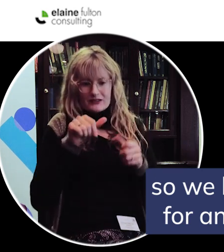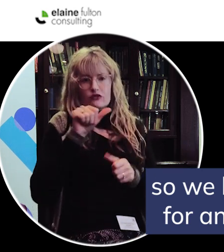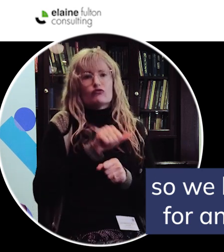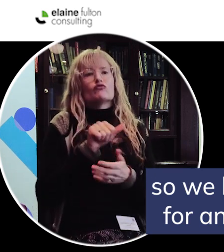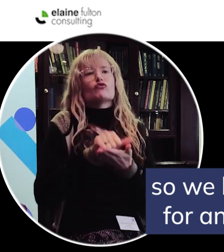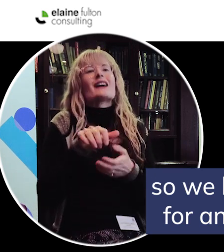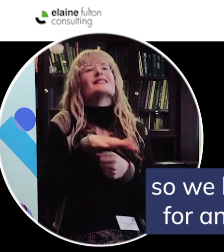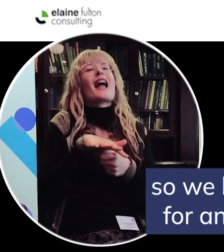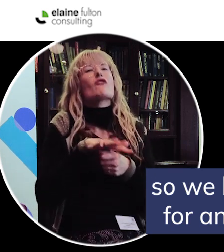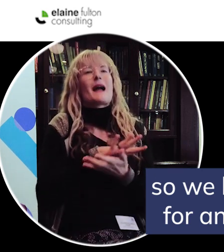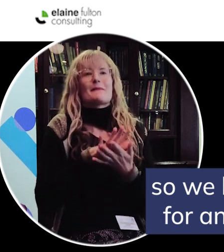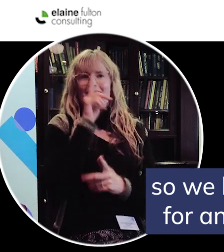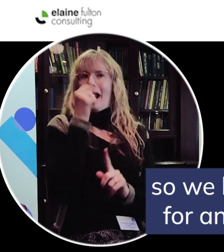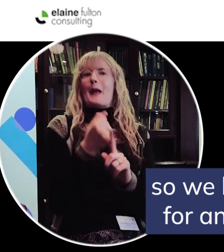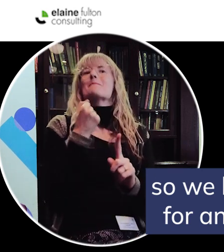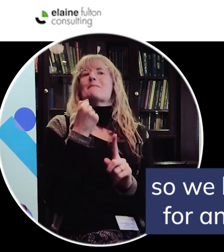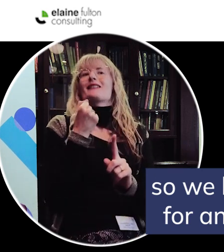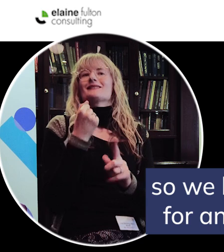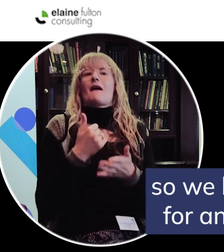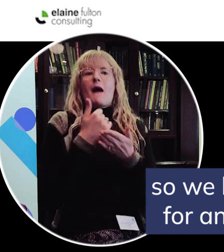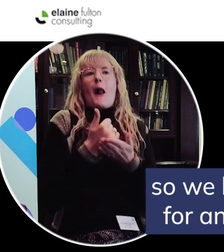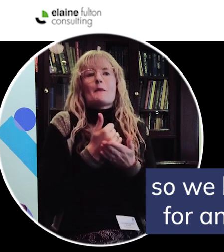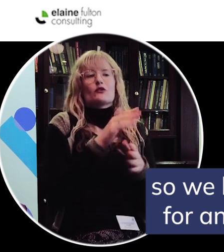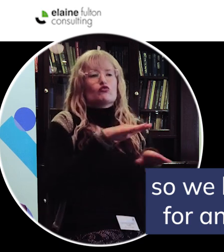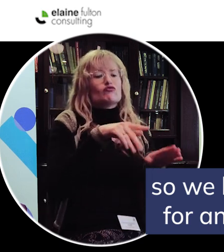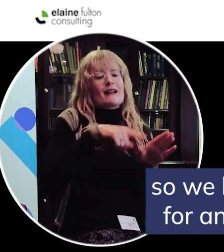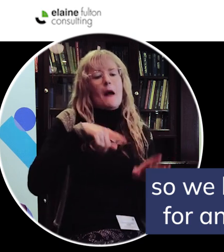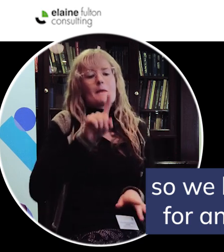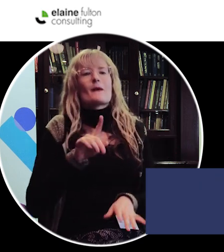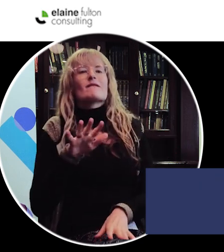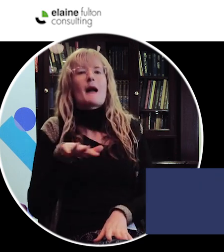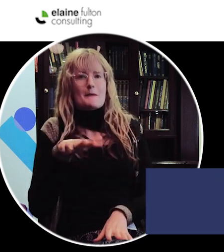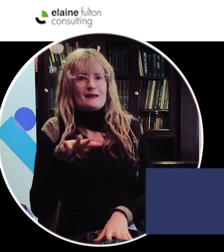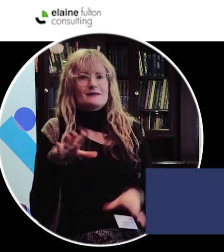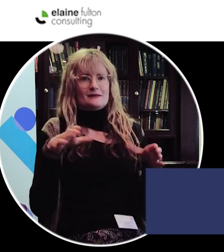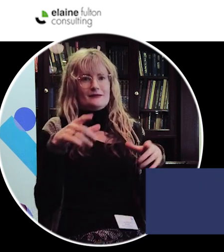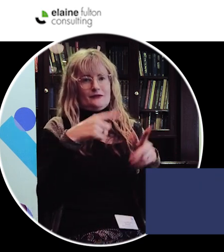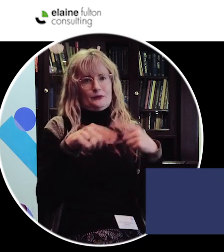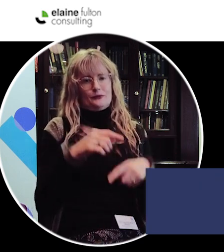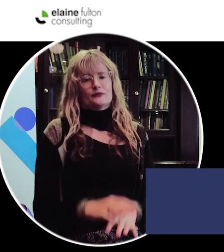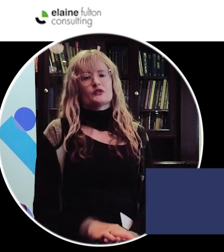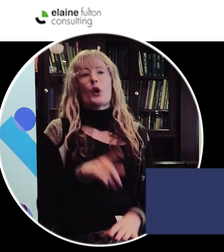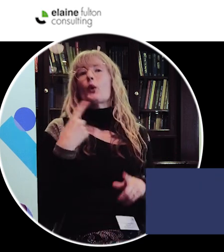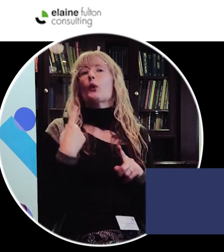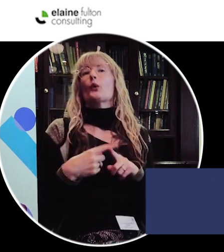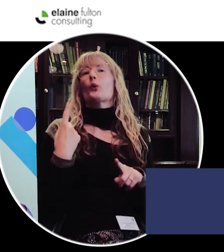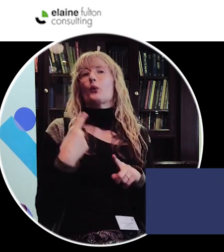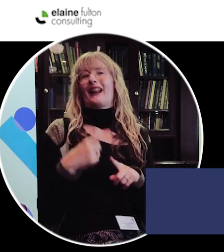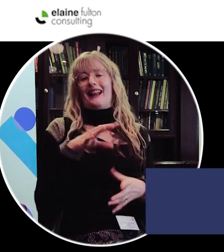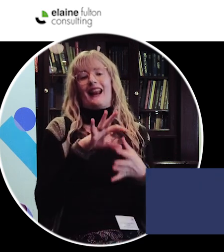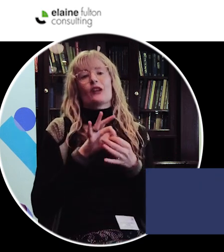we're seeking for and with babies, children, young people and families. So just quickly on those